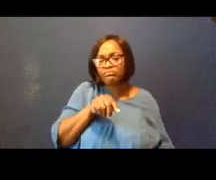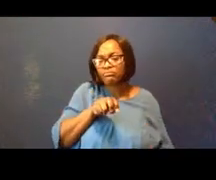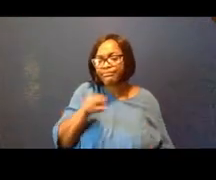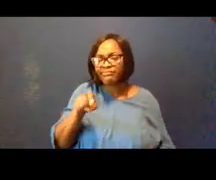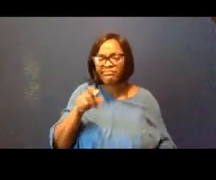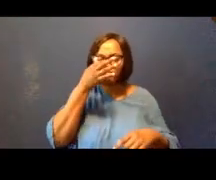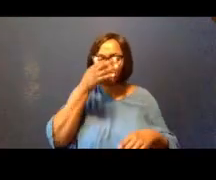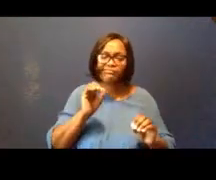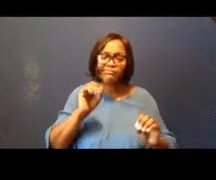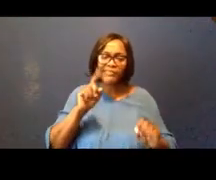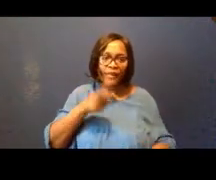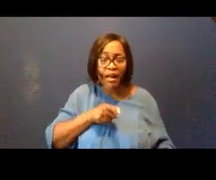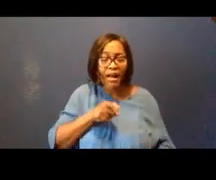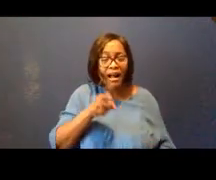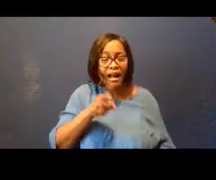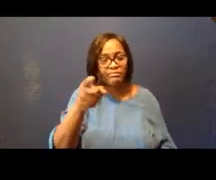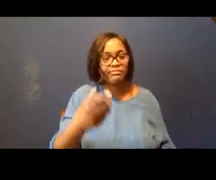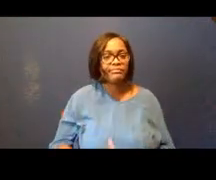In